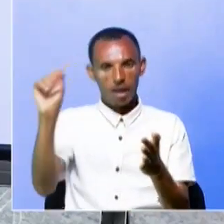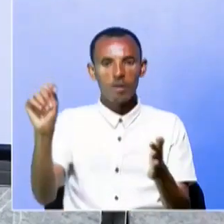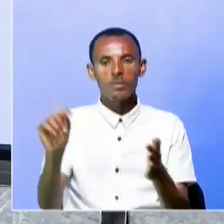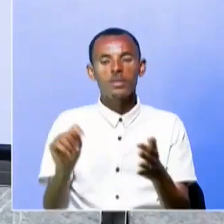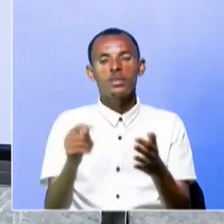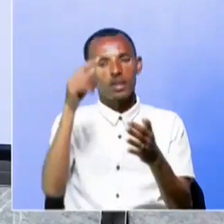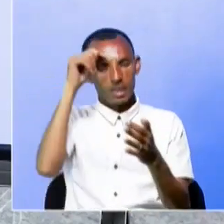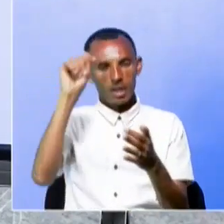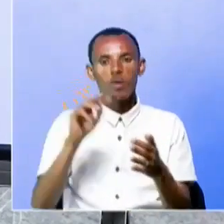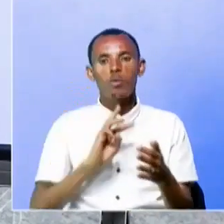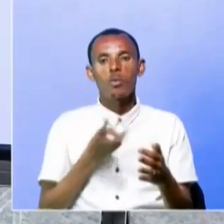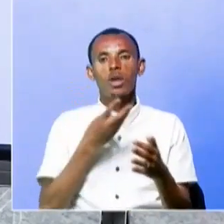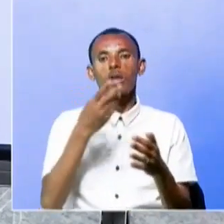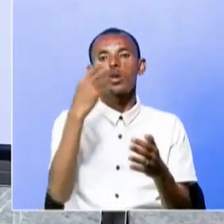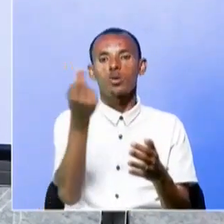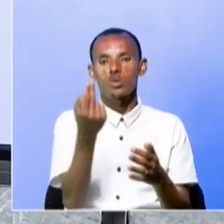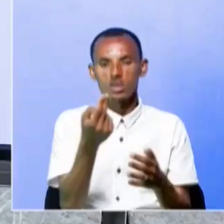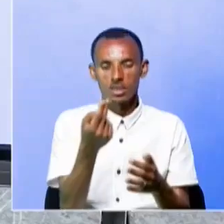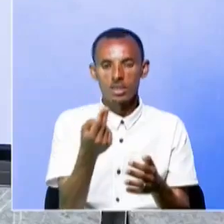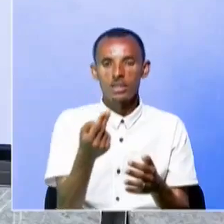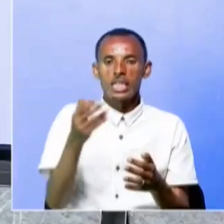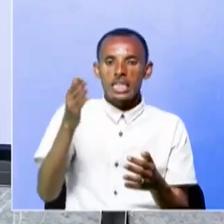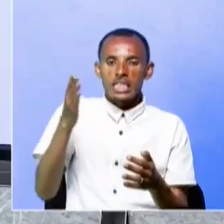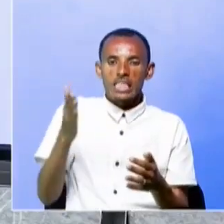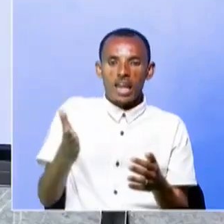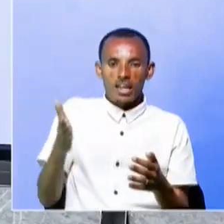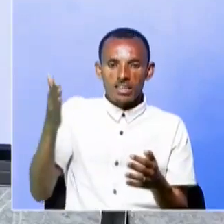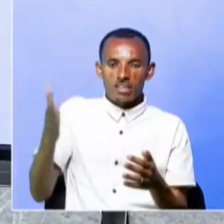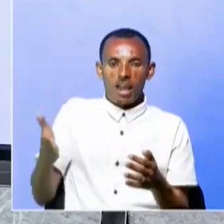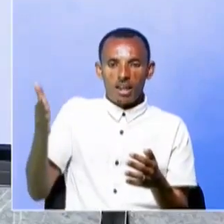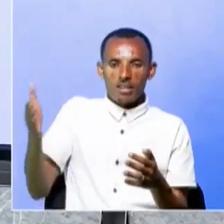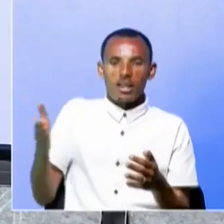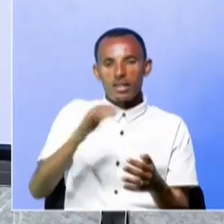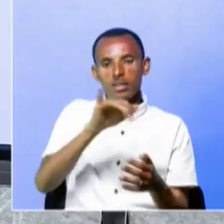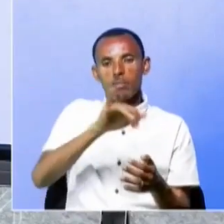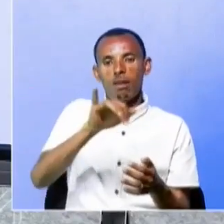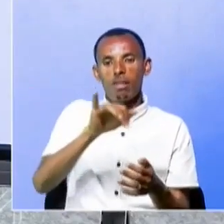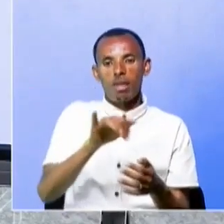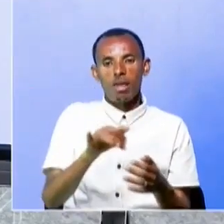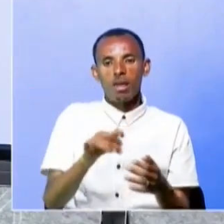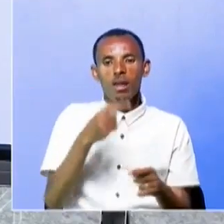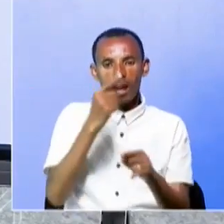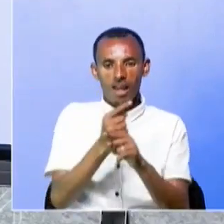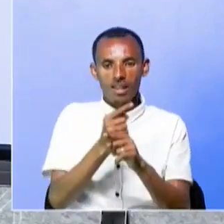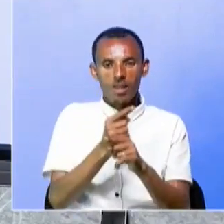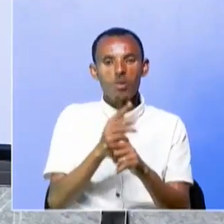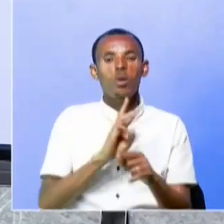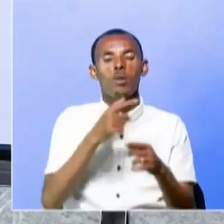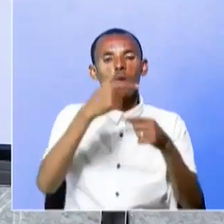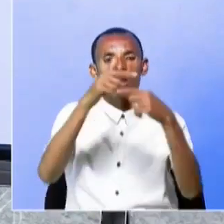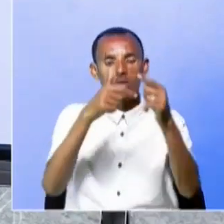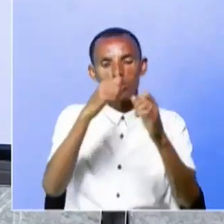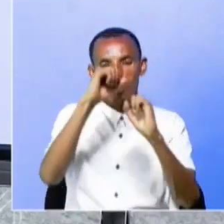theorem that we need to use is side similarities, right? Because we are going to compare